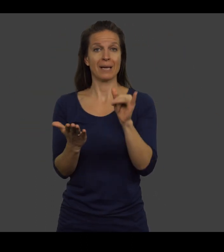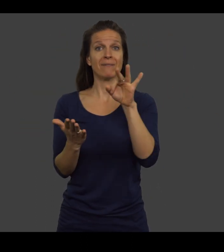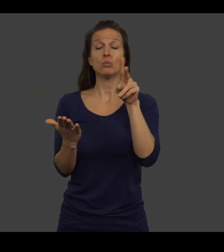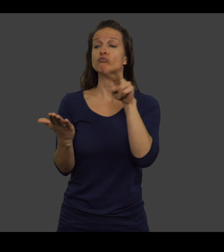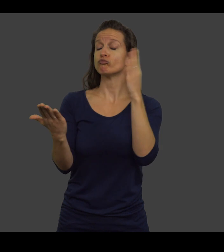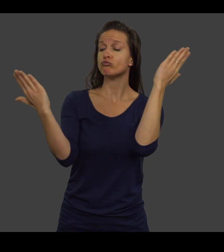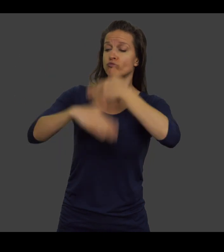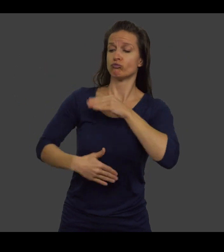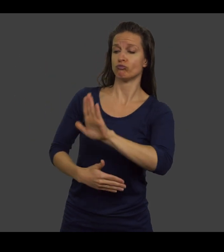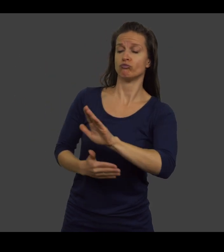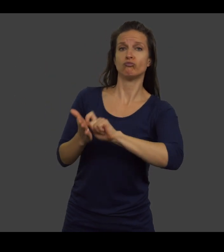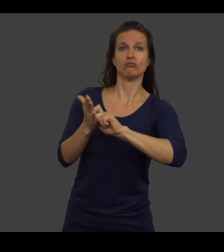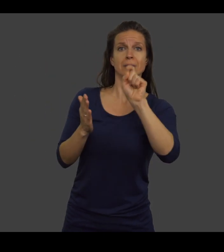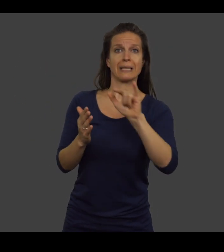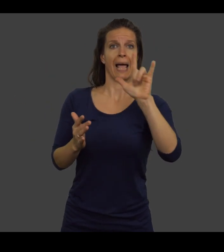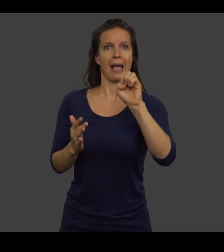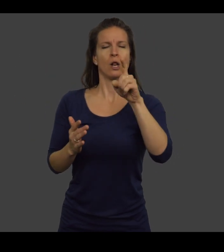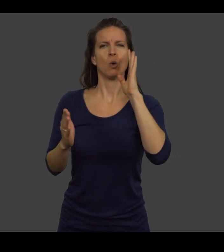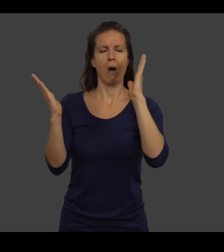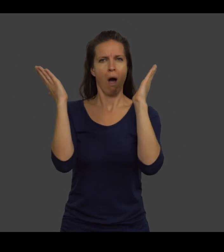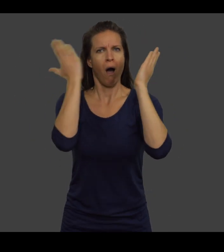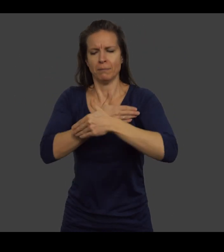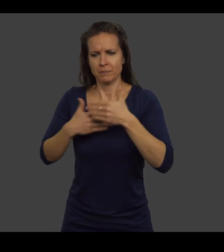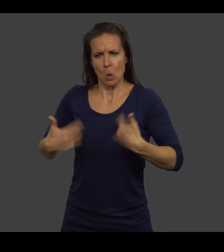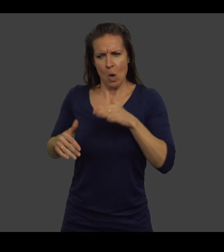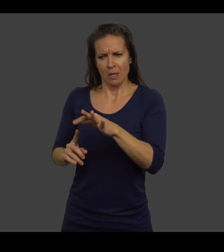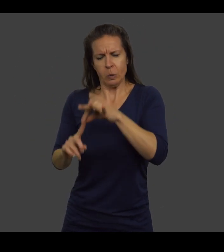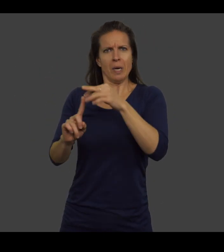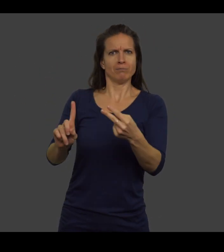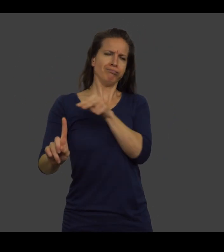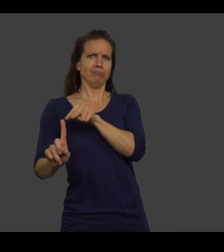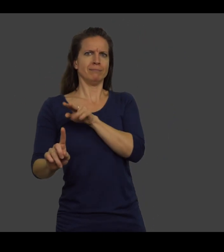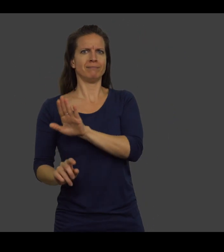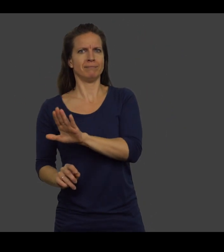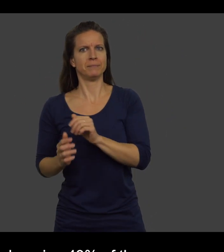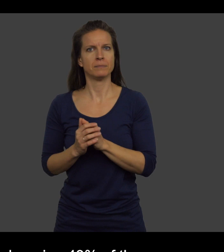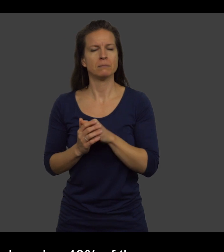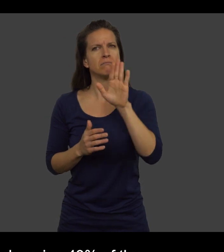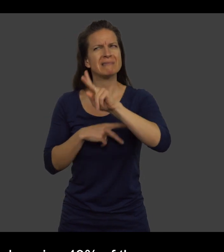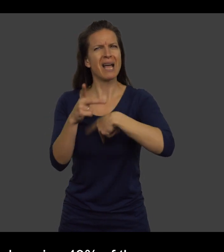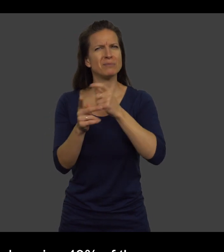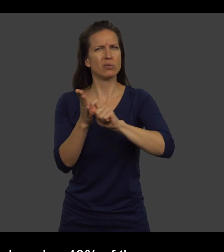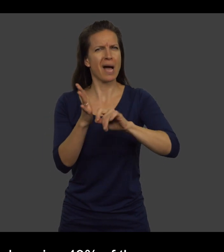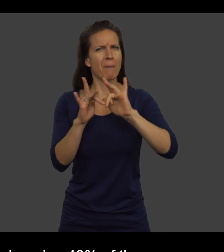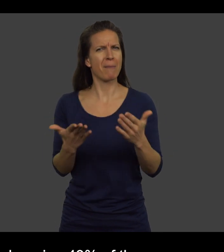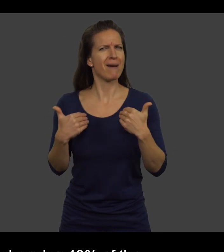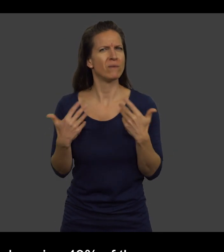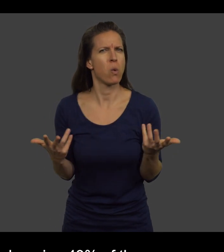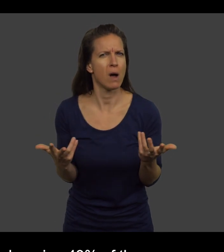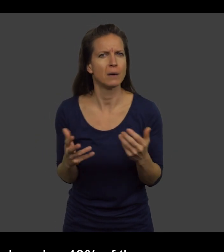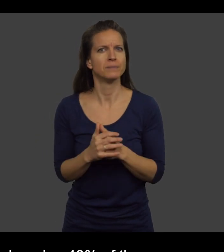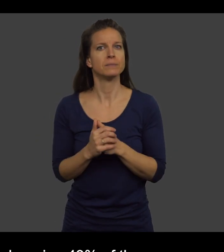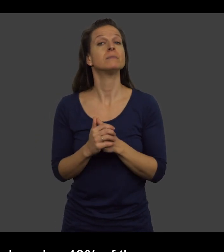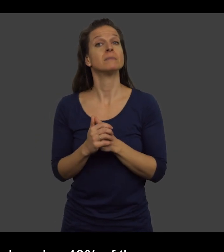you will miss out on the brilliance of each book. So, what are the main types of literature in the Bible? Well, first and foremost is narrative. It